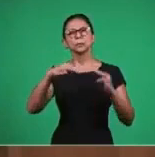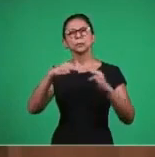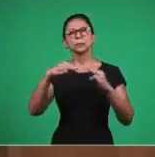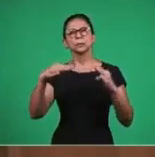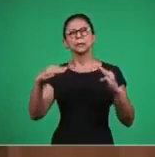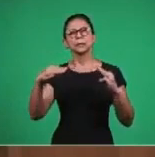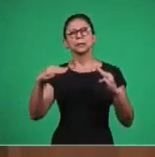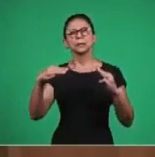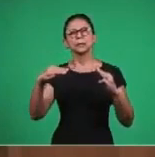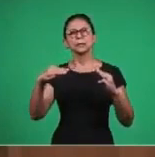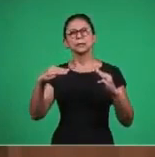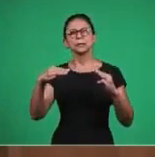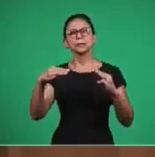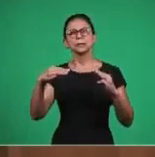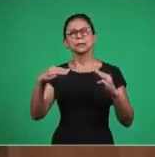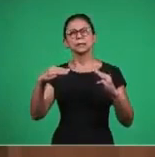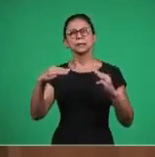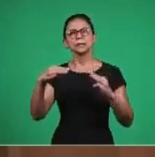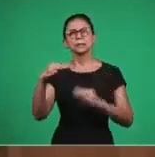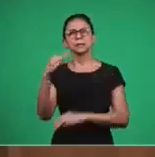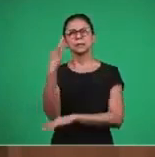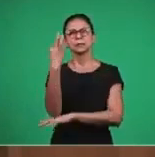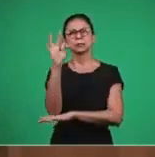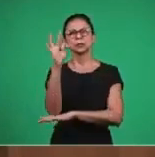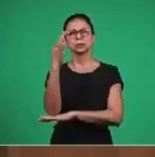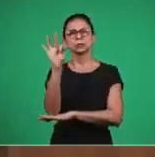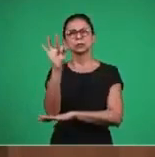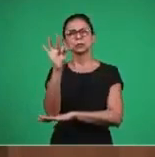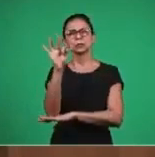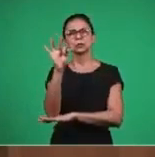Manaim of Timothy.